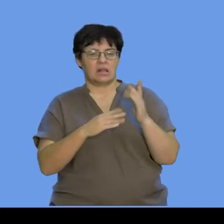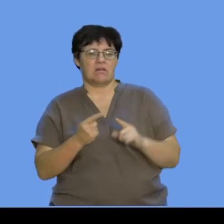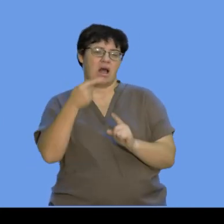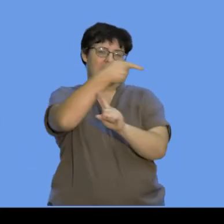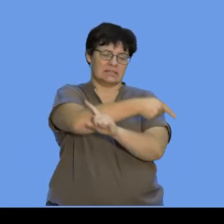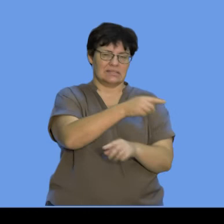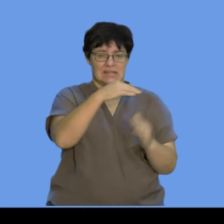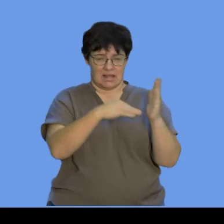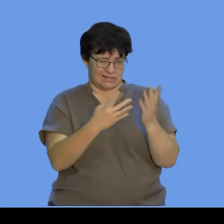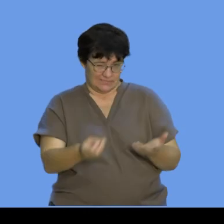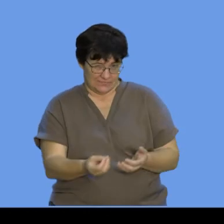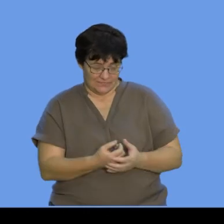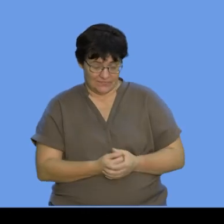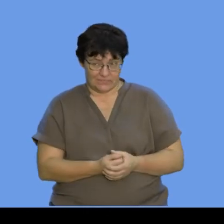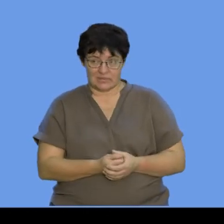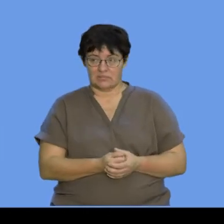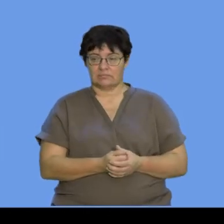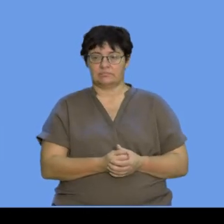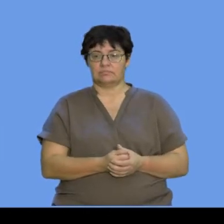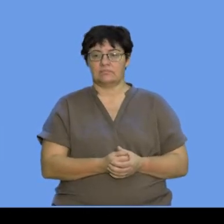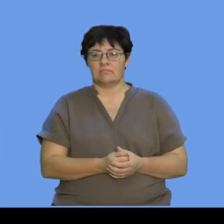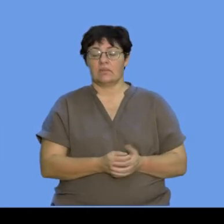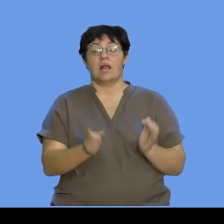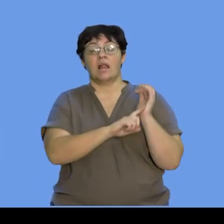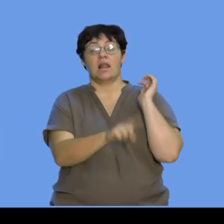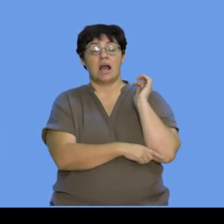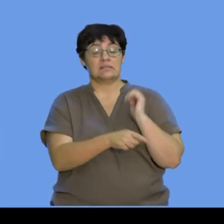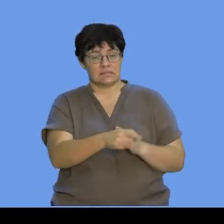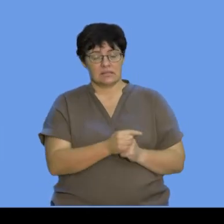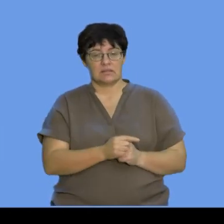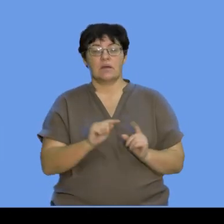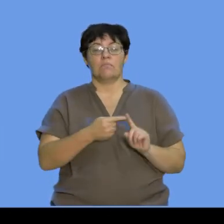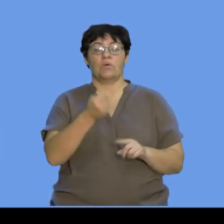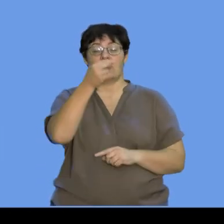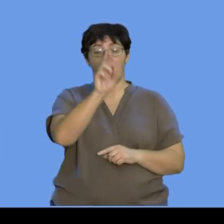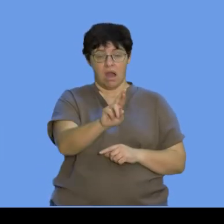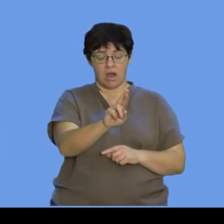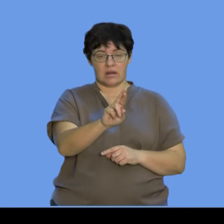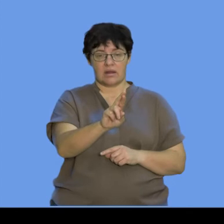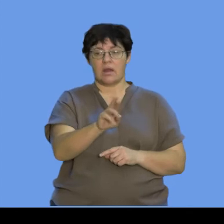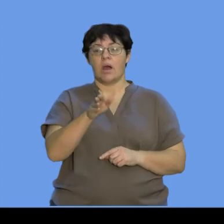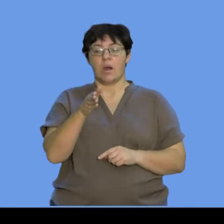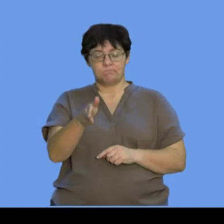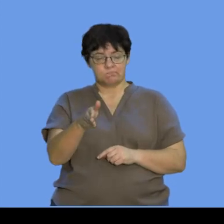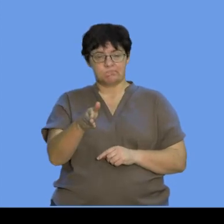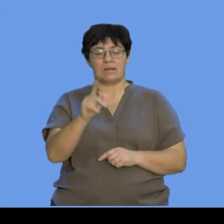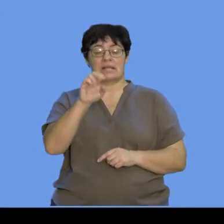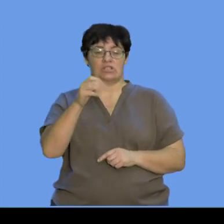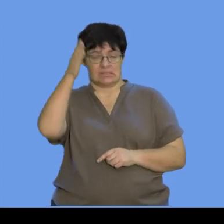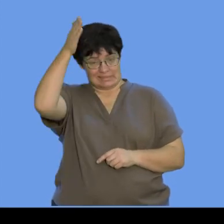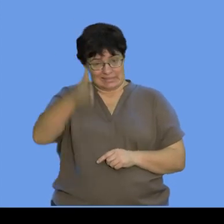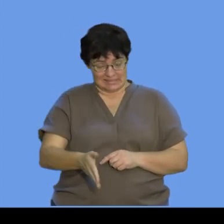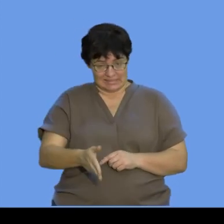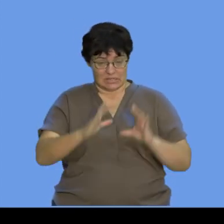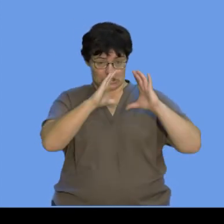angles there. And now the last statement is the point R lies on the tangent to the circle